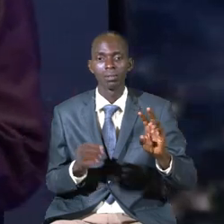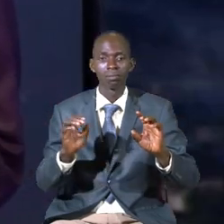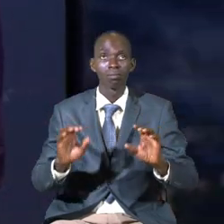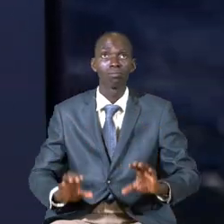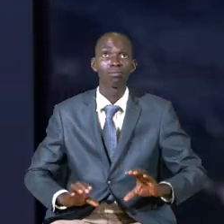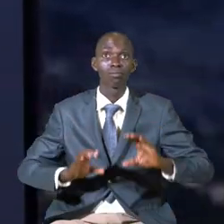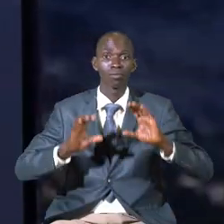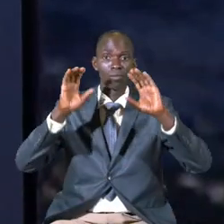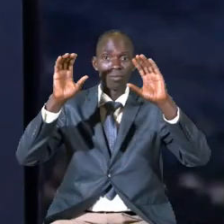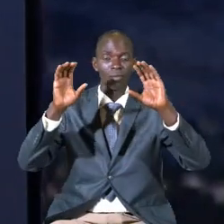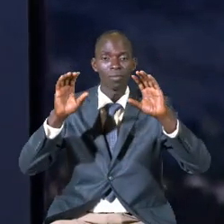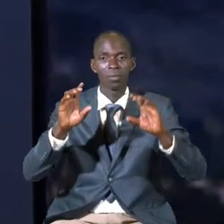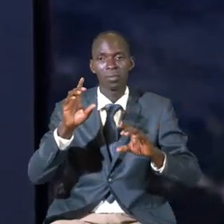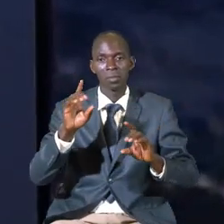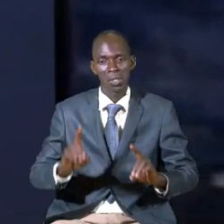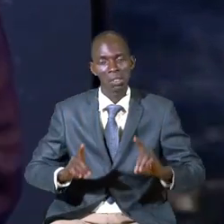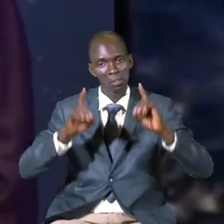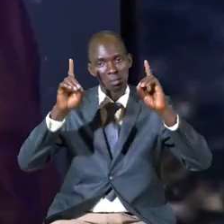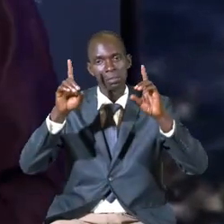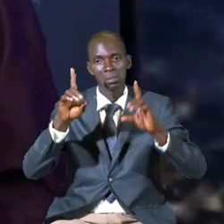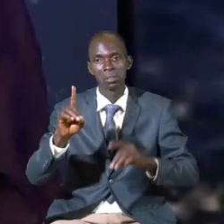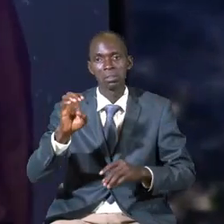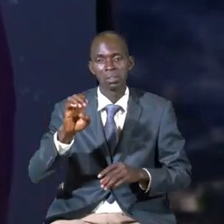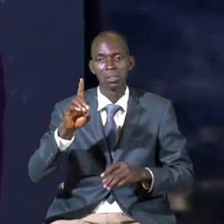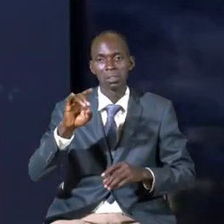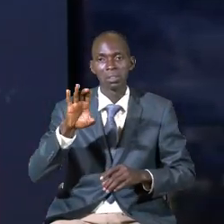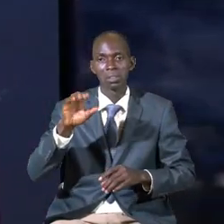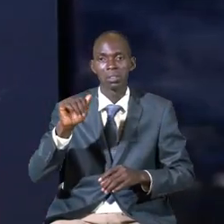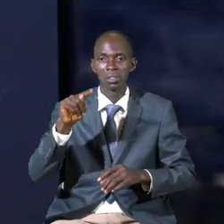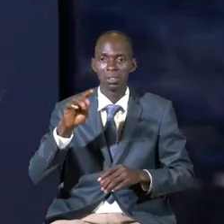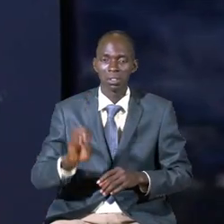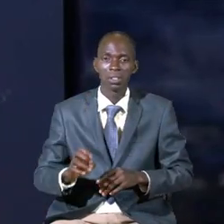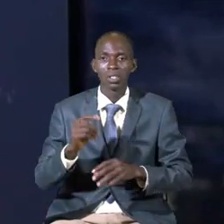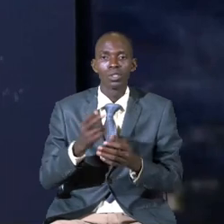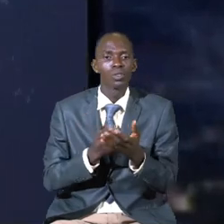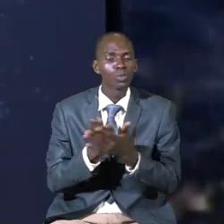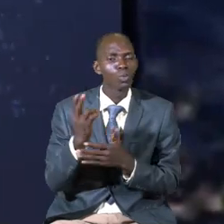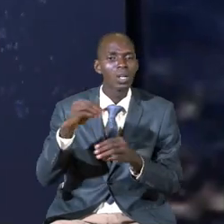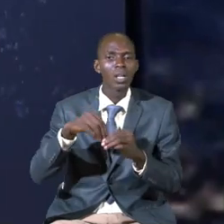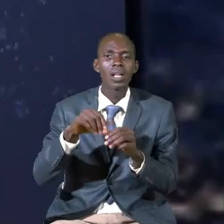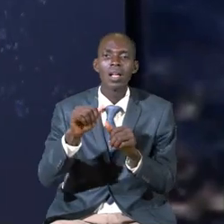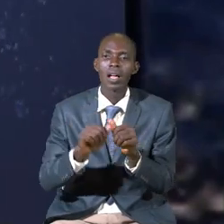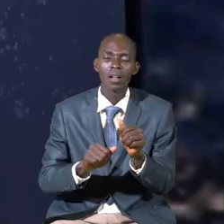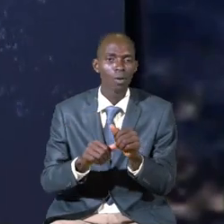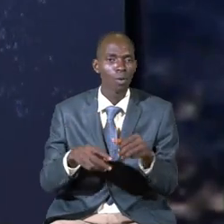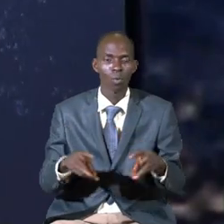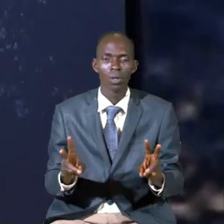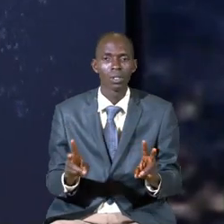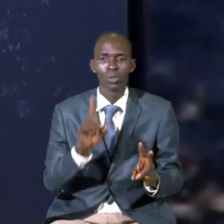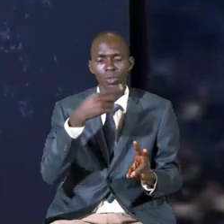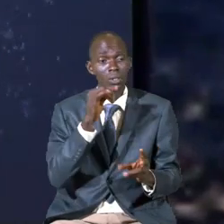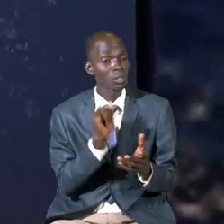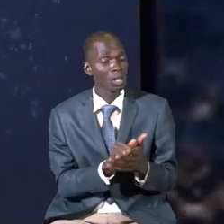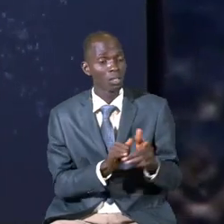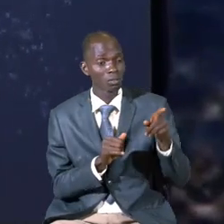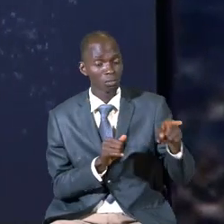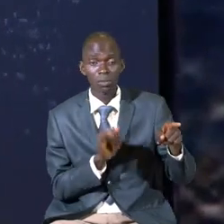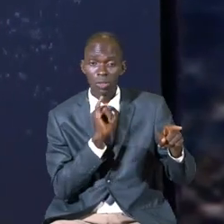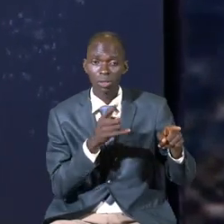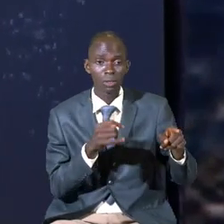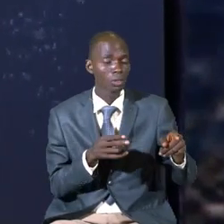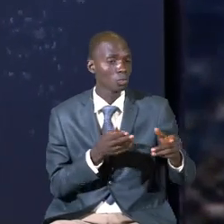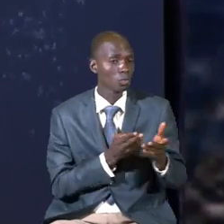for truth in every way every way you say that that is the truth nobody is devoted